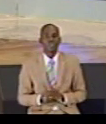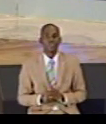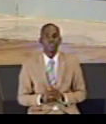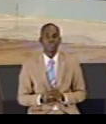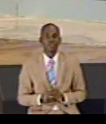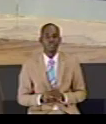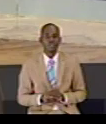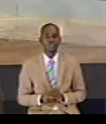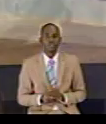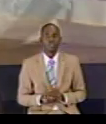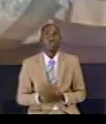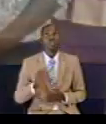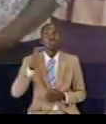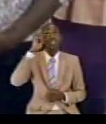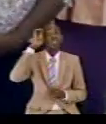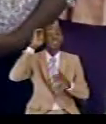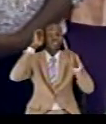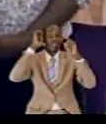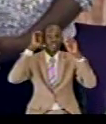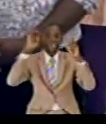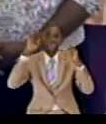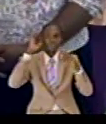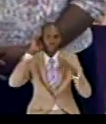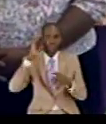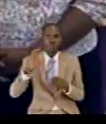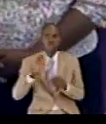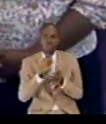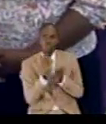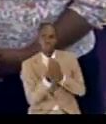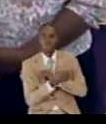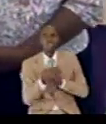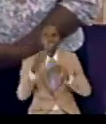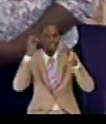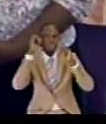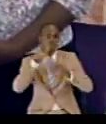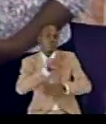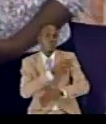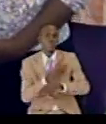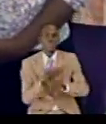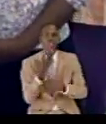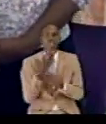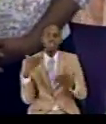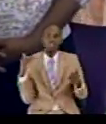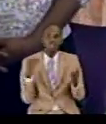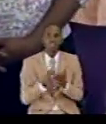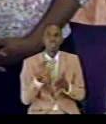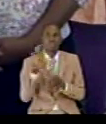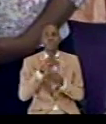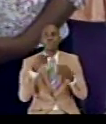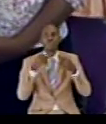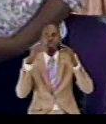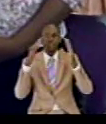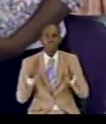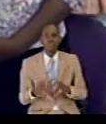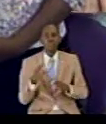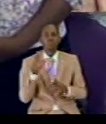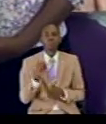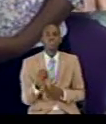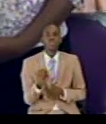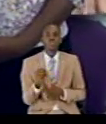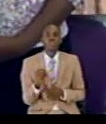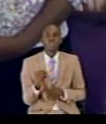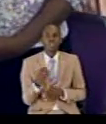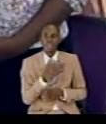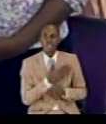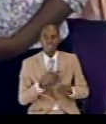He will turn his mighty hand against your adversary. And the